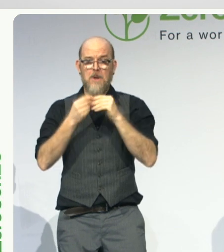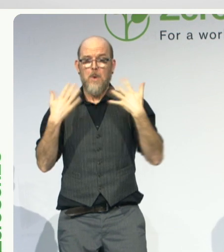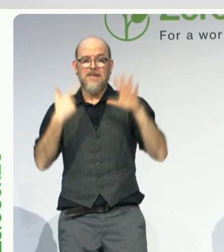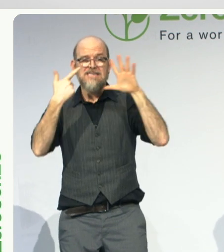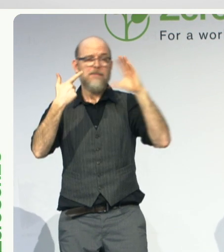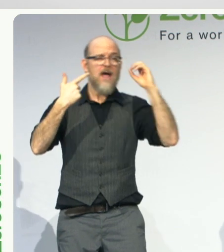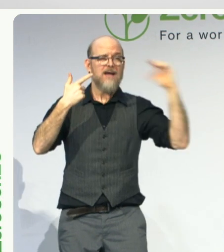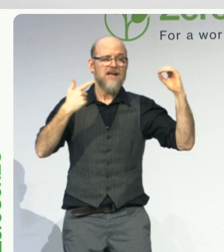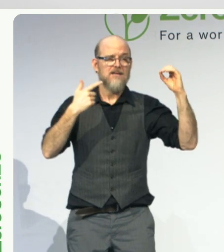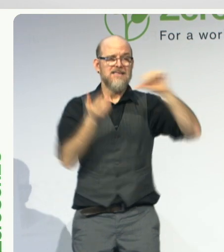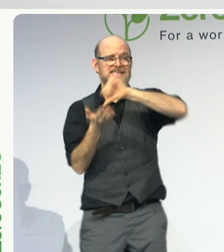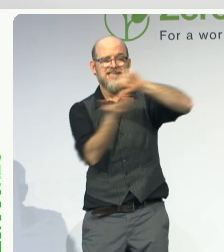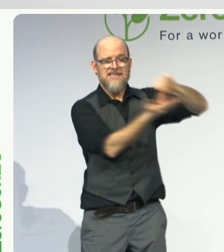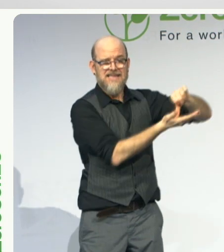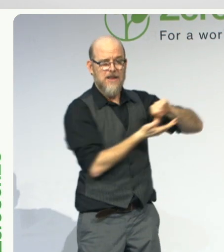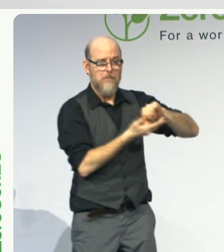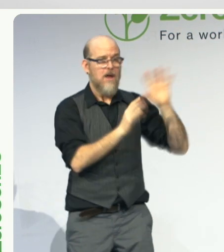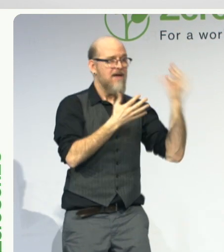employees.